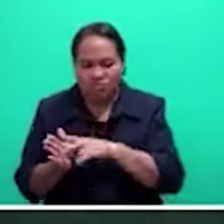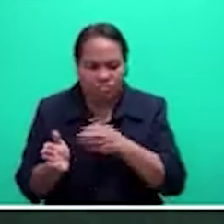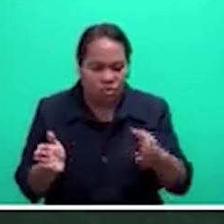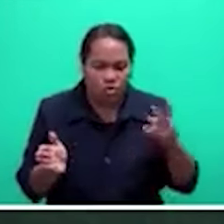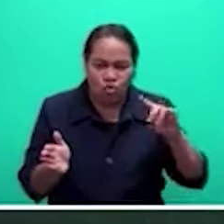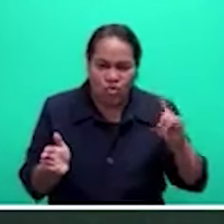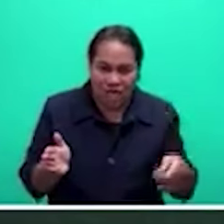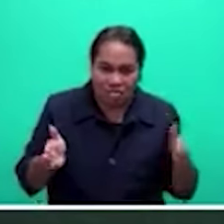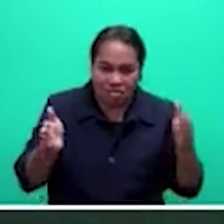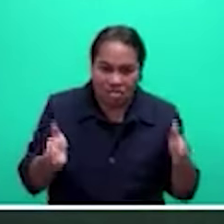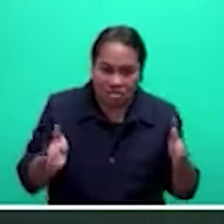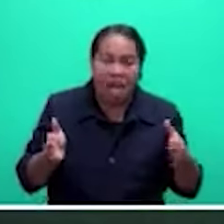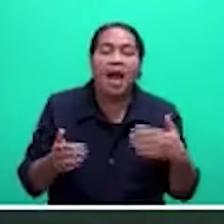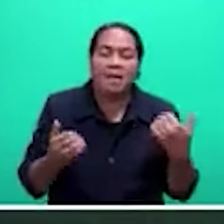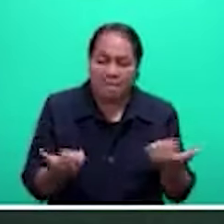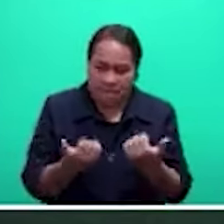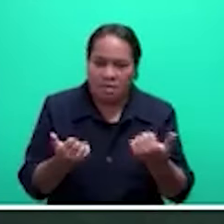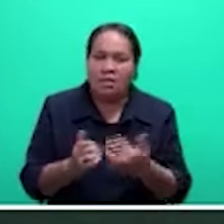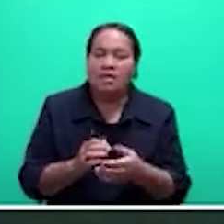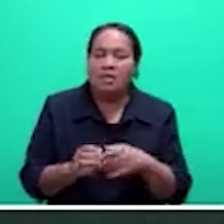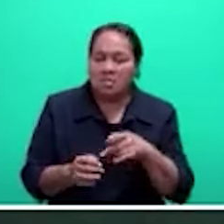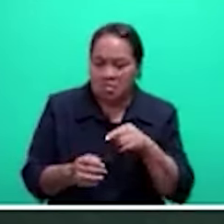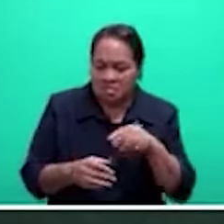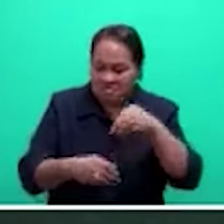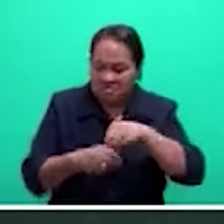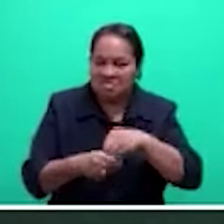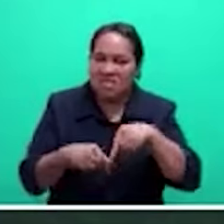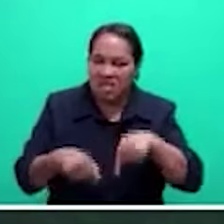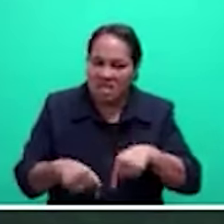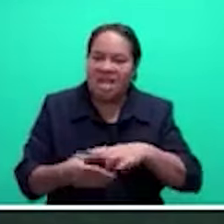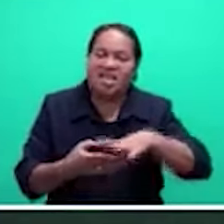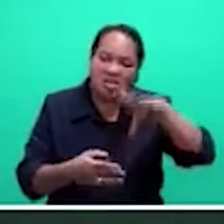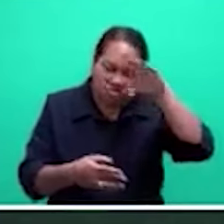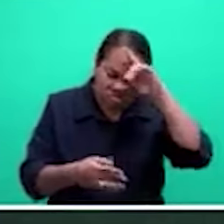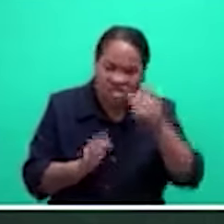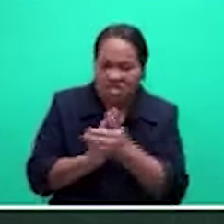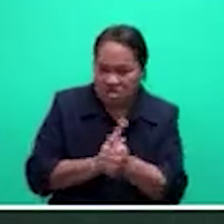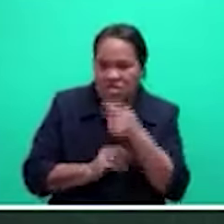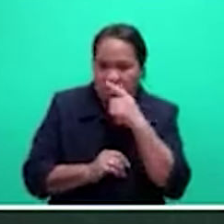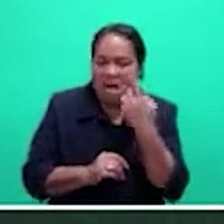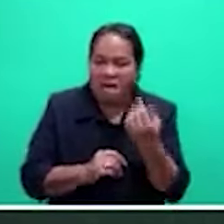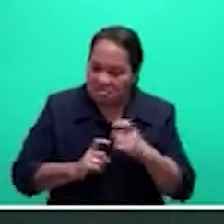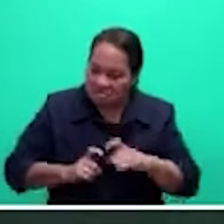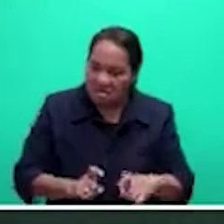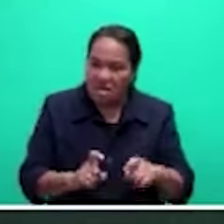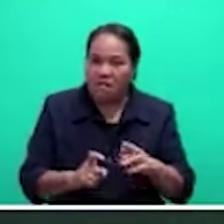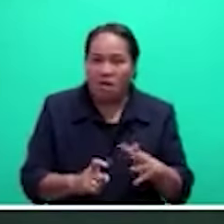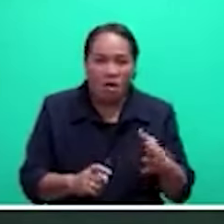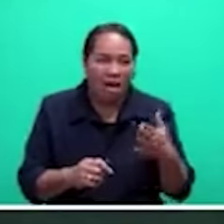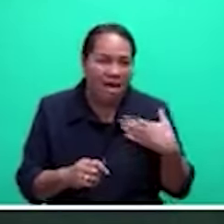skilled workers and professionals fled vital sectors like education, engineering, and healthcare,